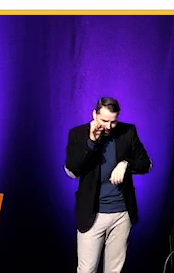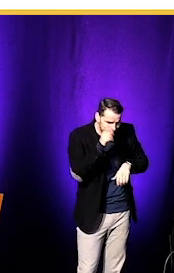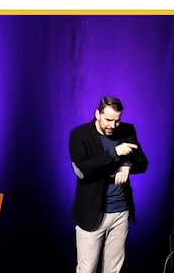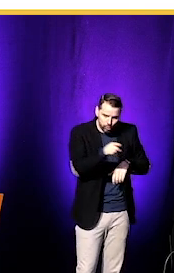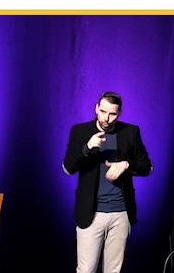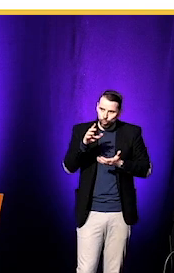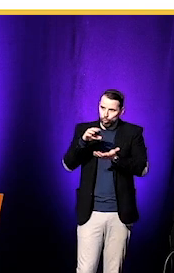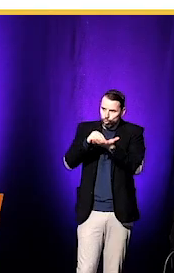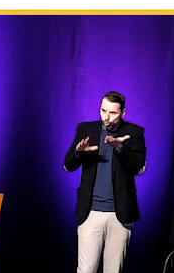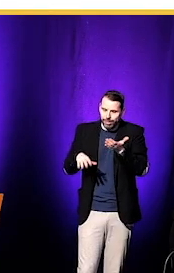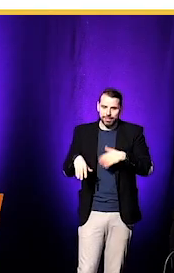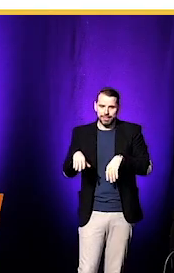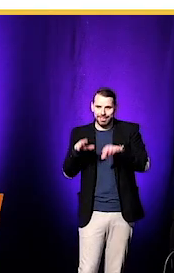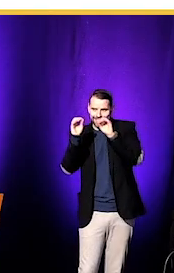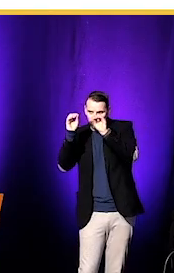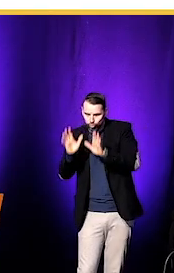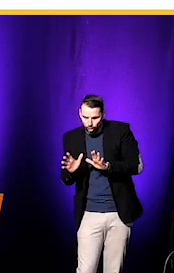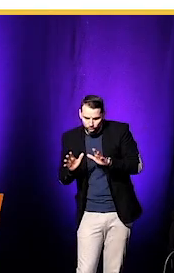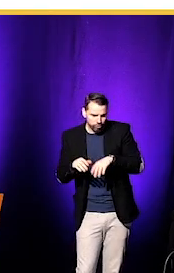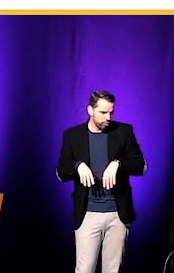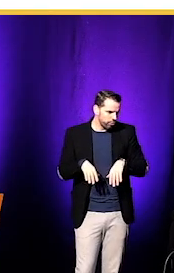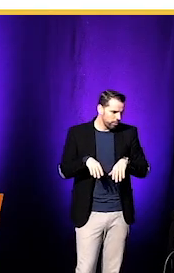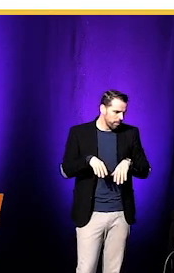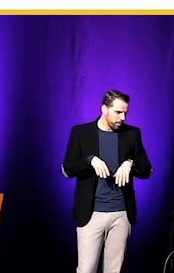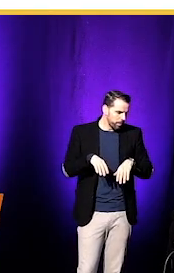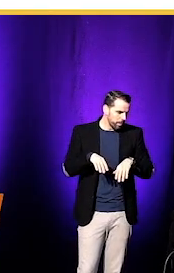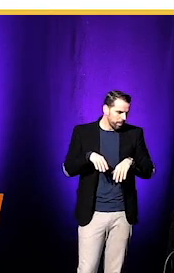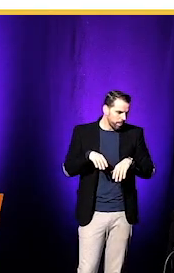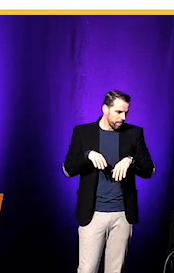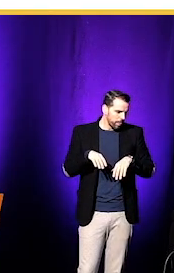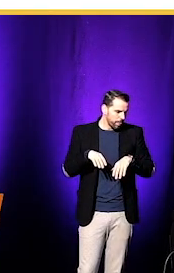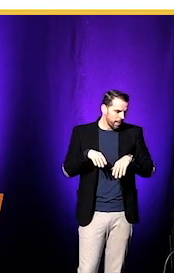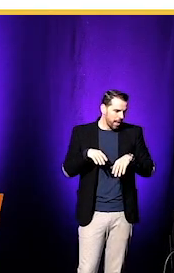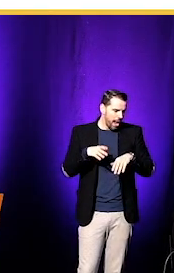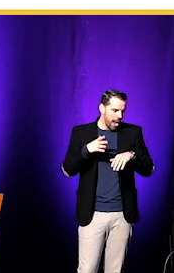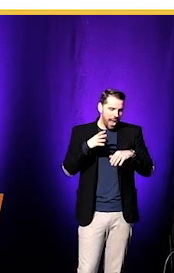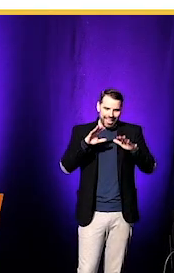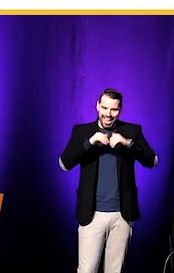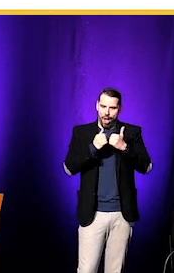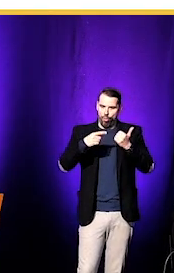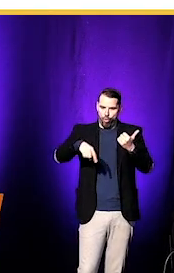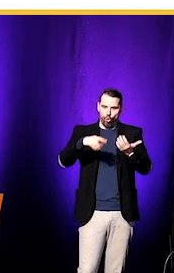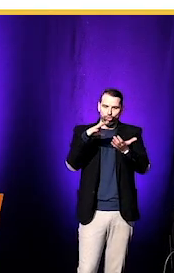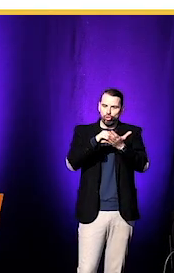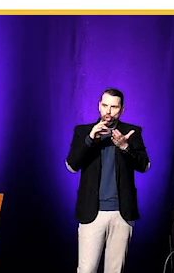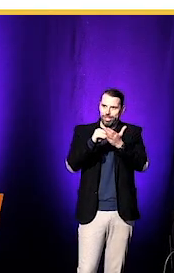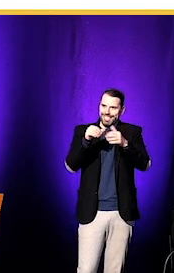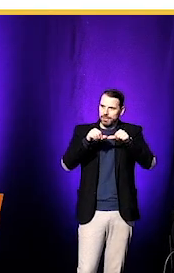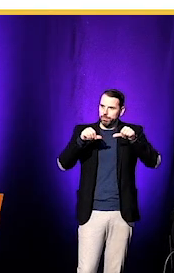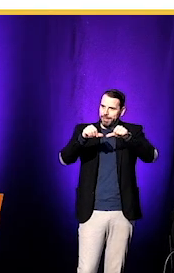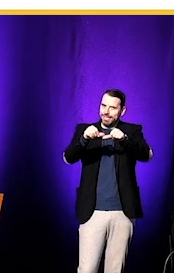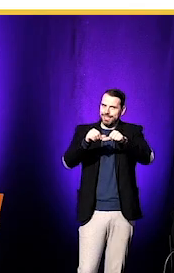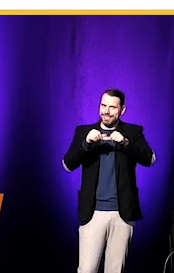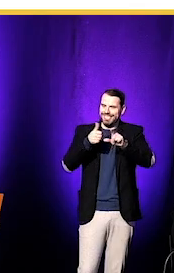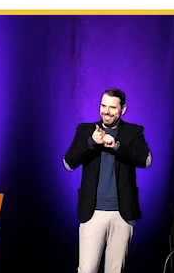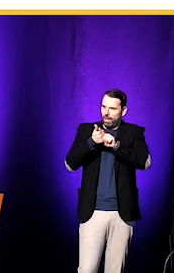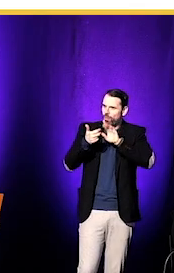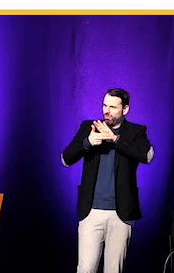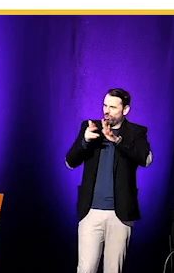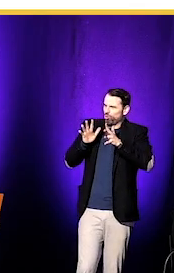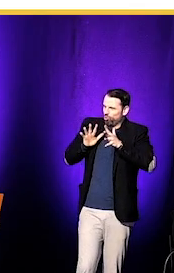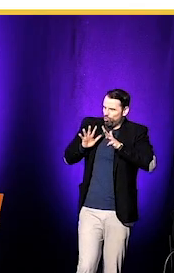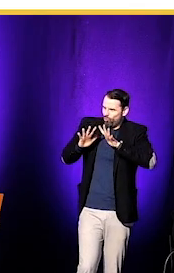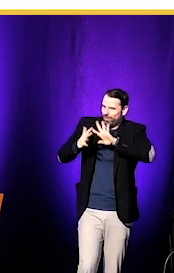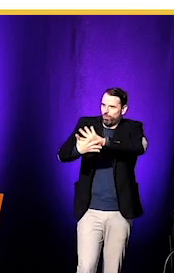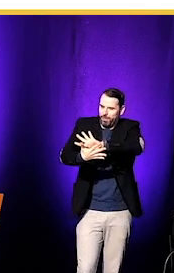staff, and instructors, refer to the transformational nature of these learning environments, it became evident that being